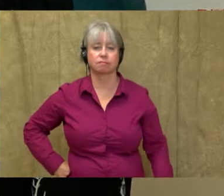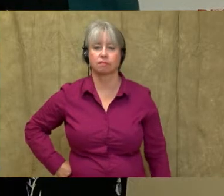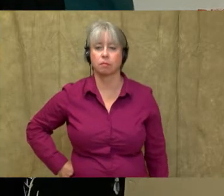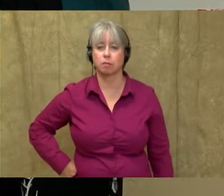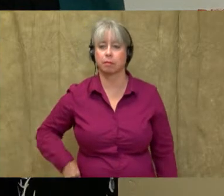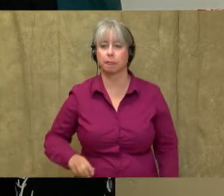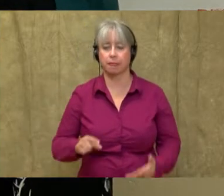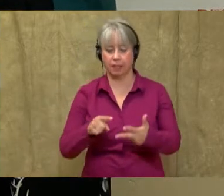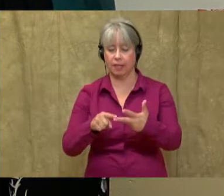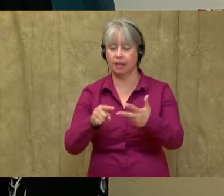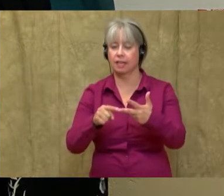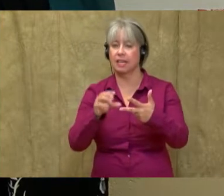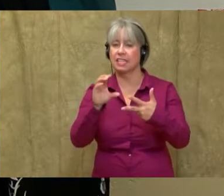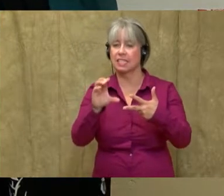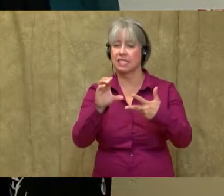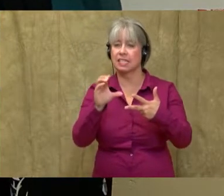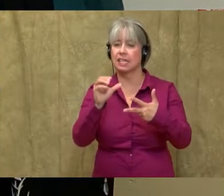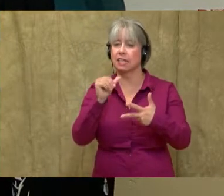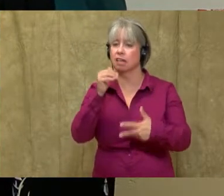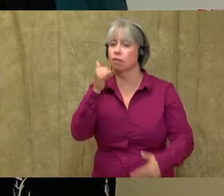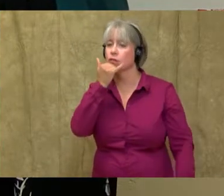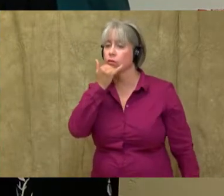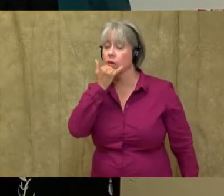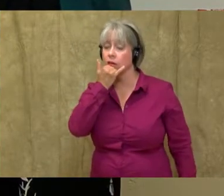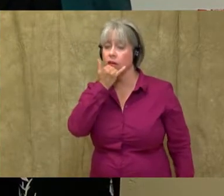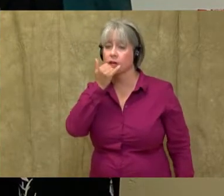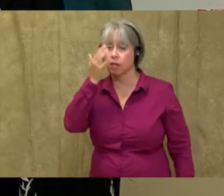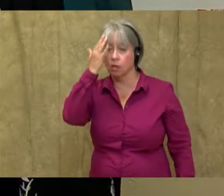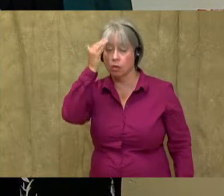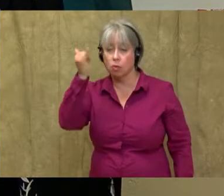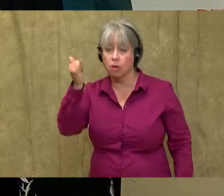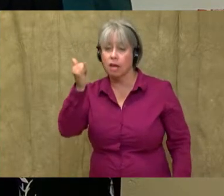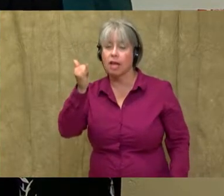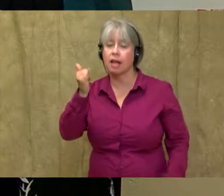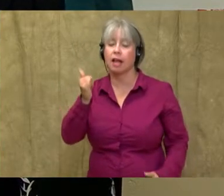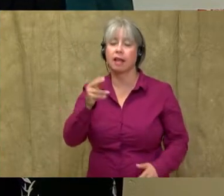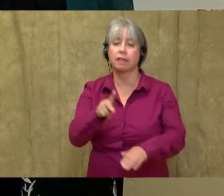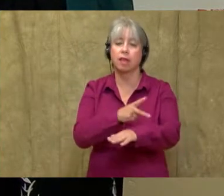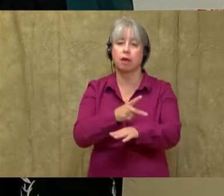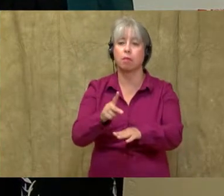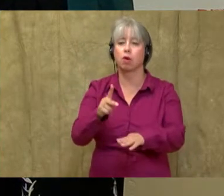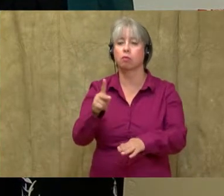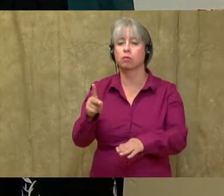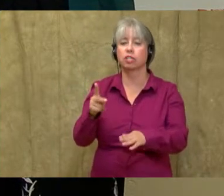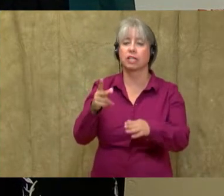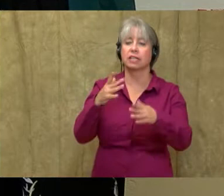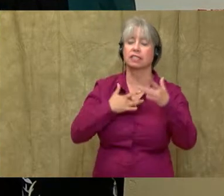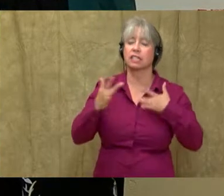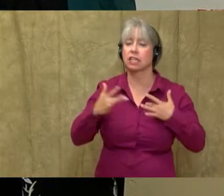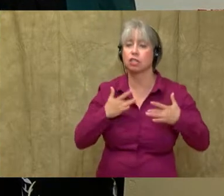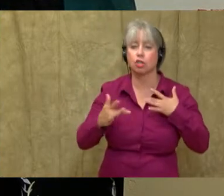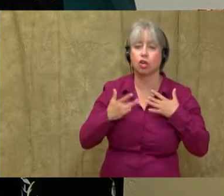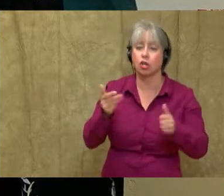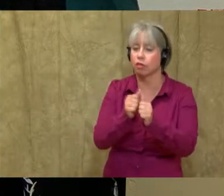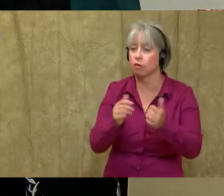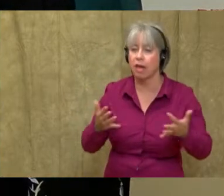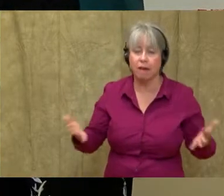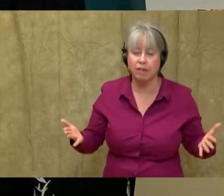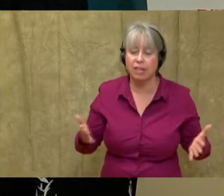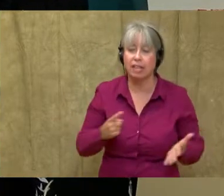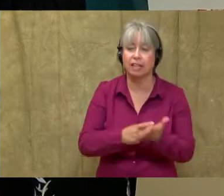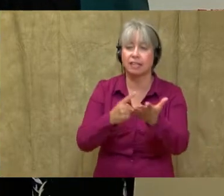C is the incorrect answer because throughout the poem, she is very concerned about everything that's going on during this pandemic. She talks